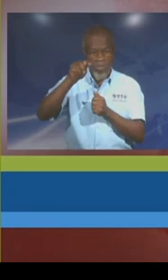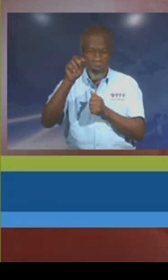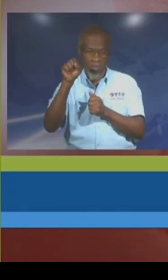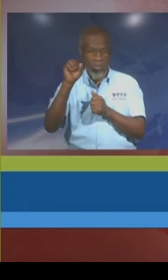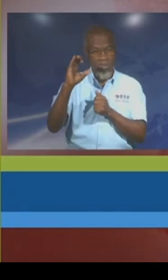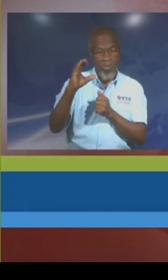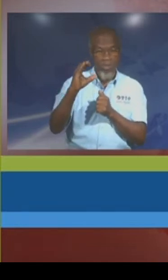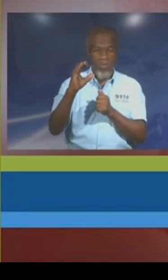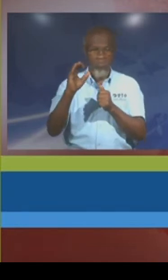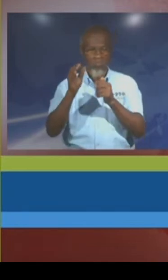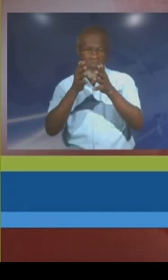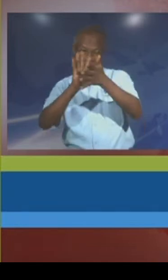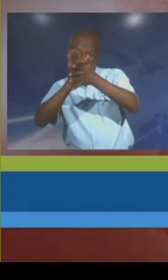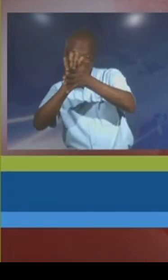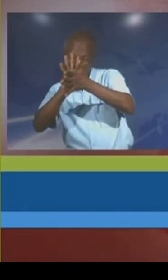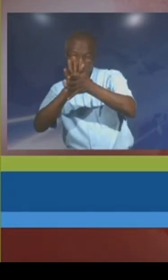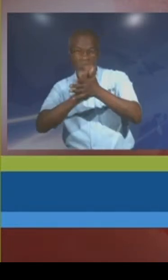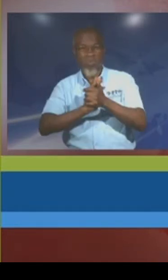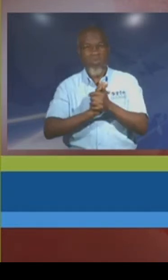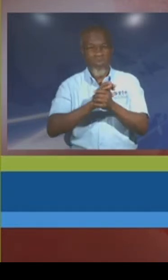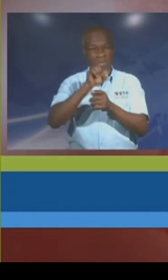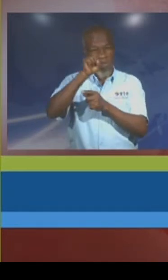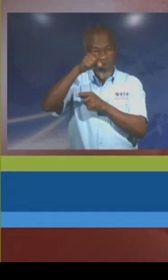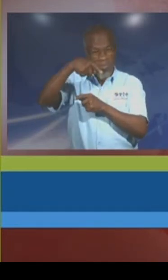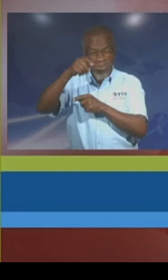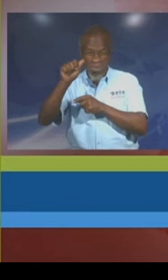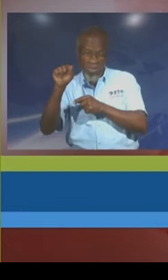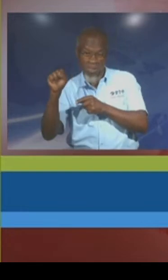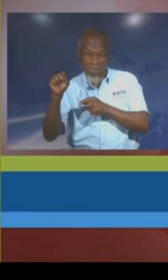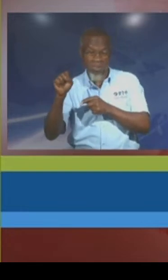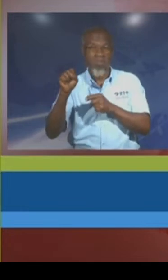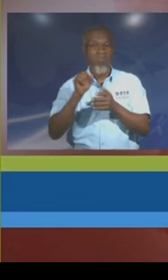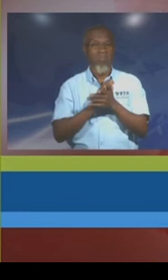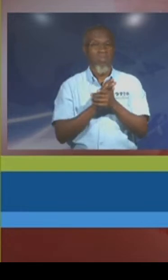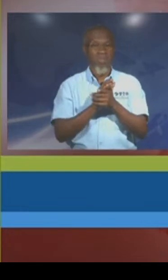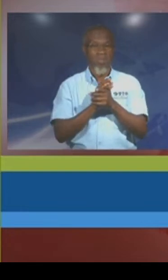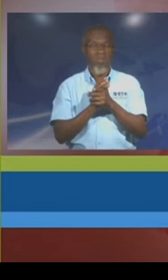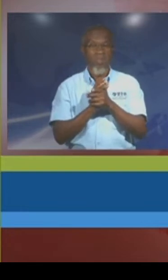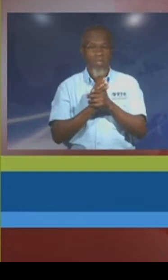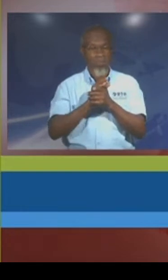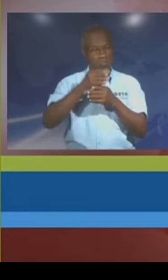theaters, spas and beauty salons. Next slide.